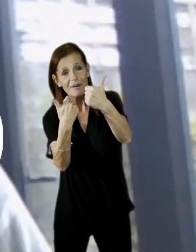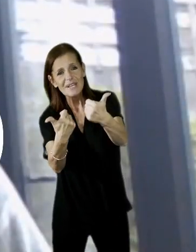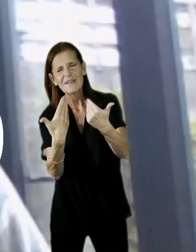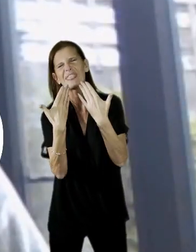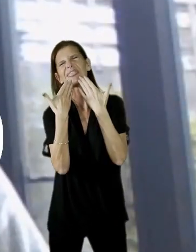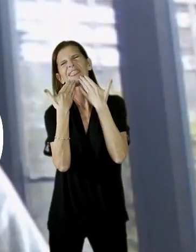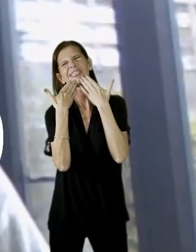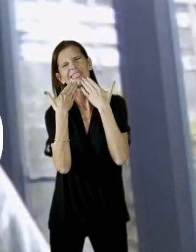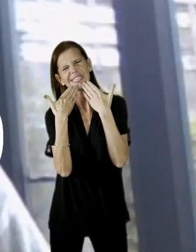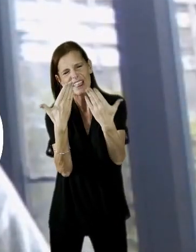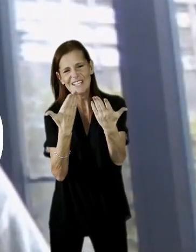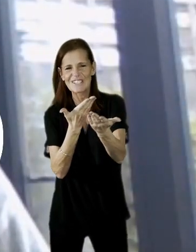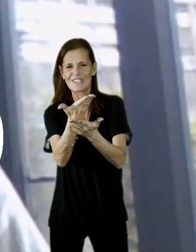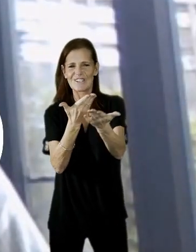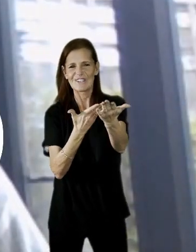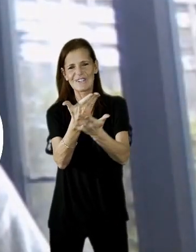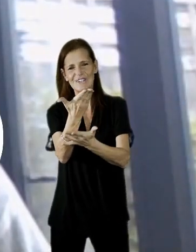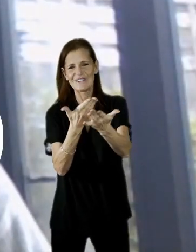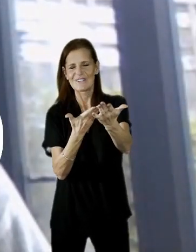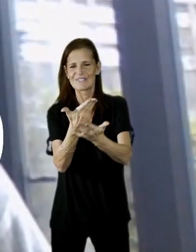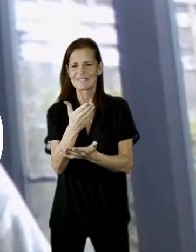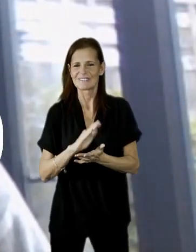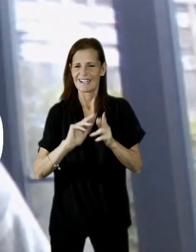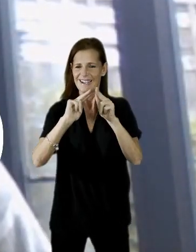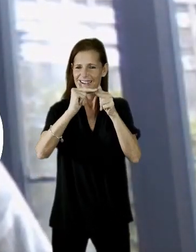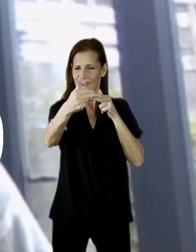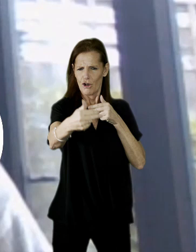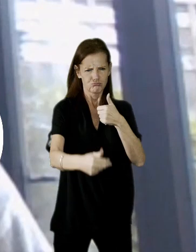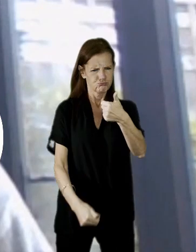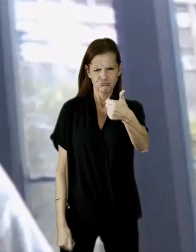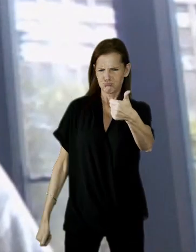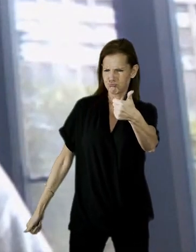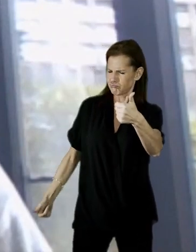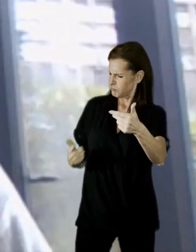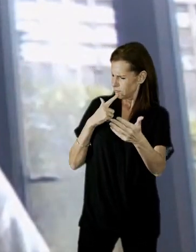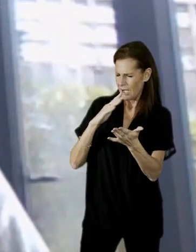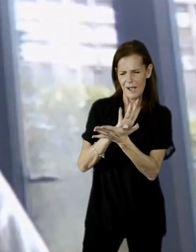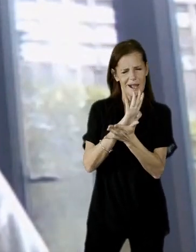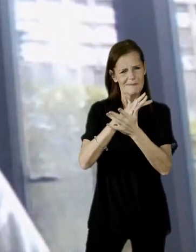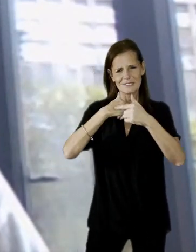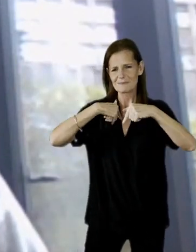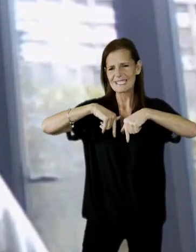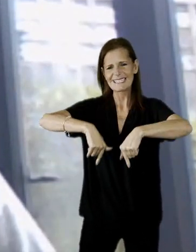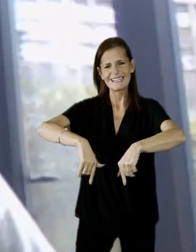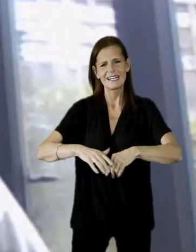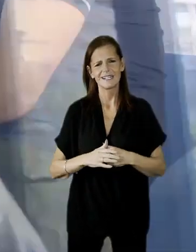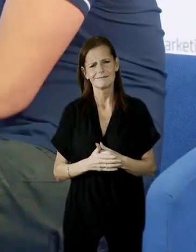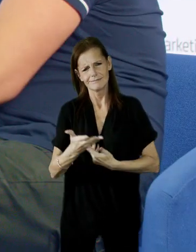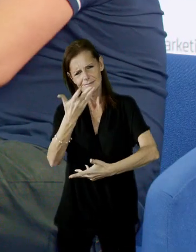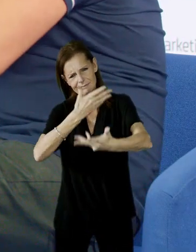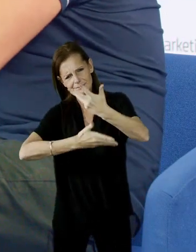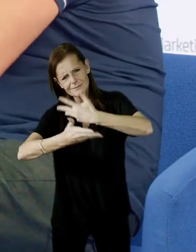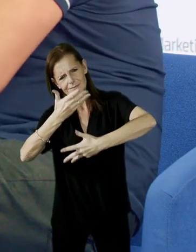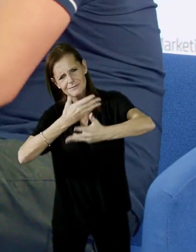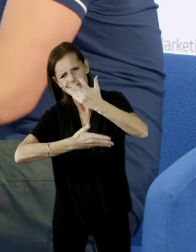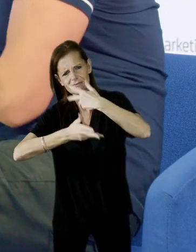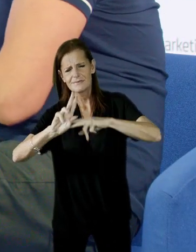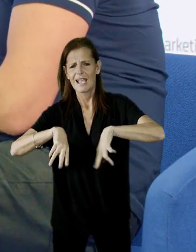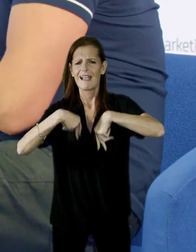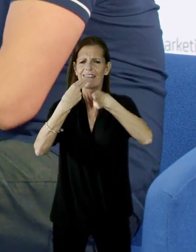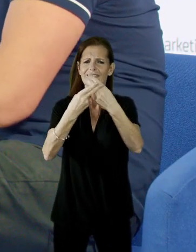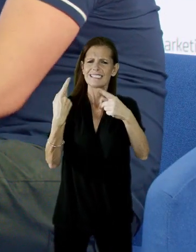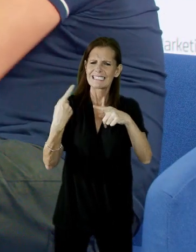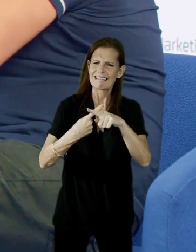No problem. Good to be here. So, tell me, I understand that Visit England has an incredibly proactive